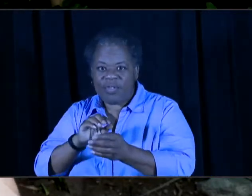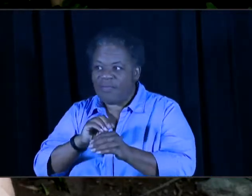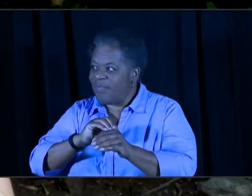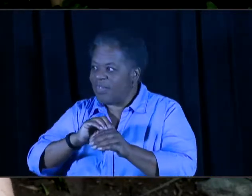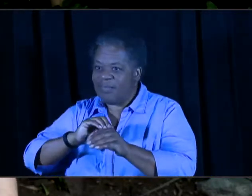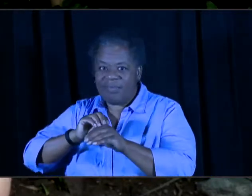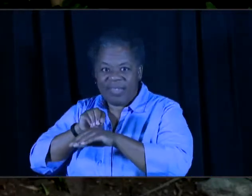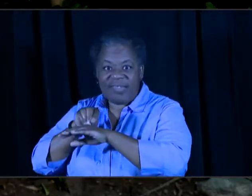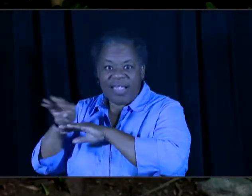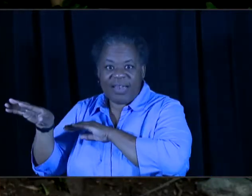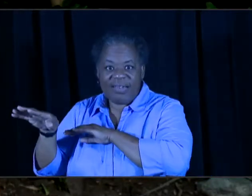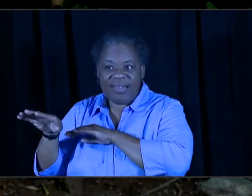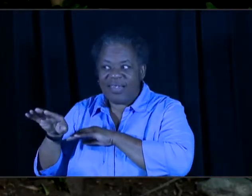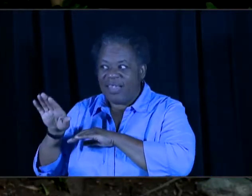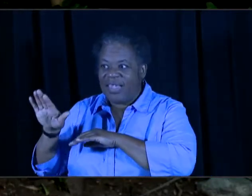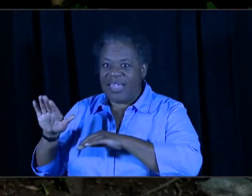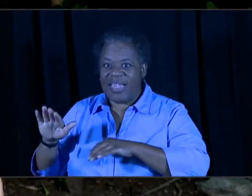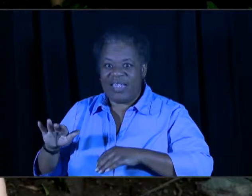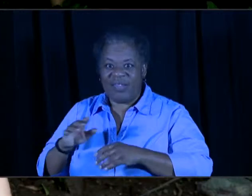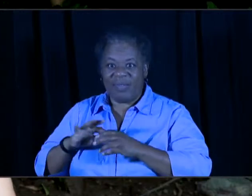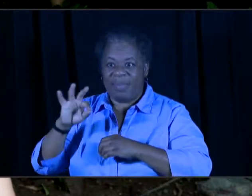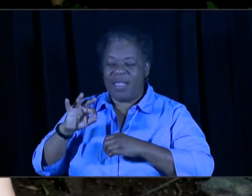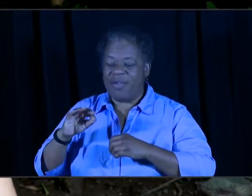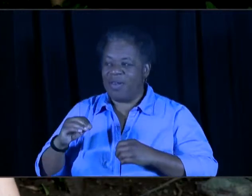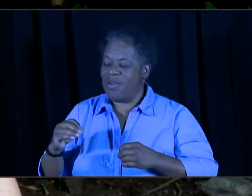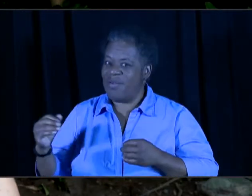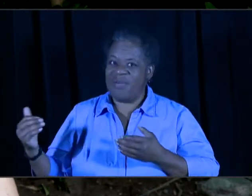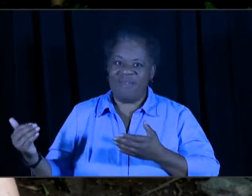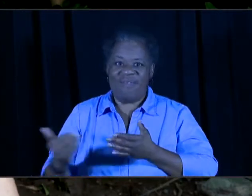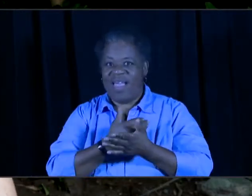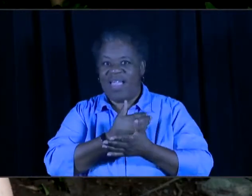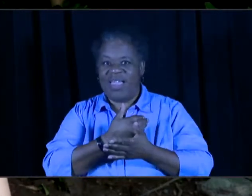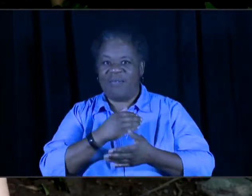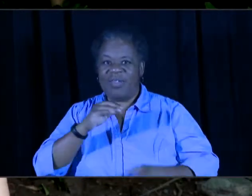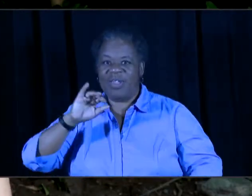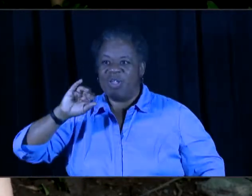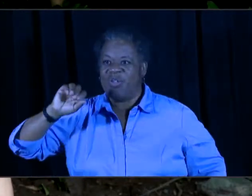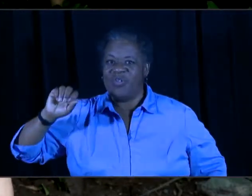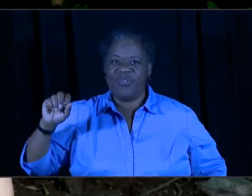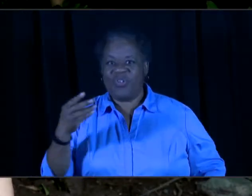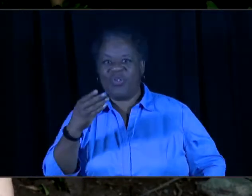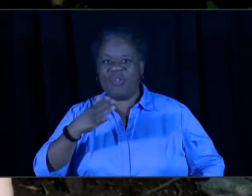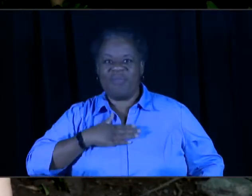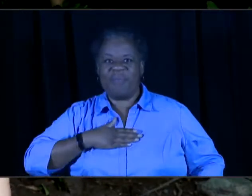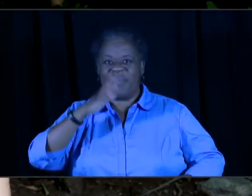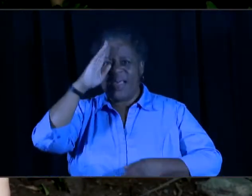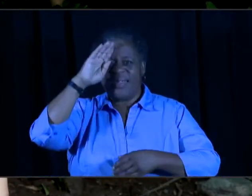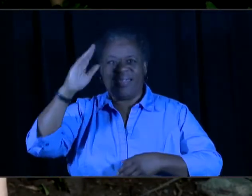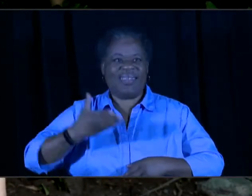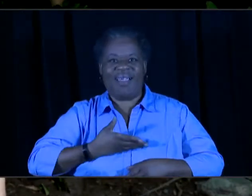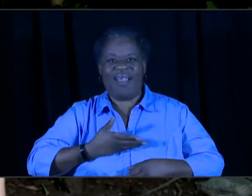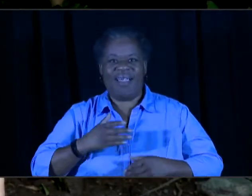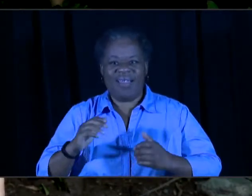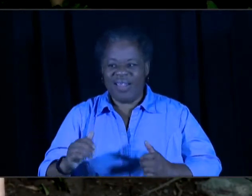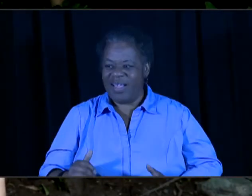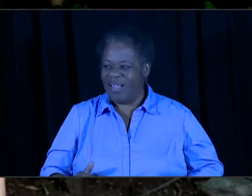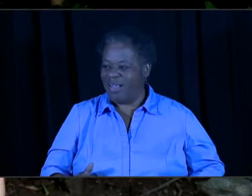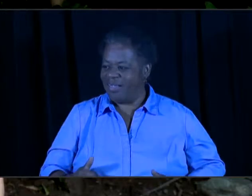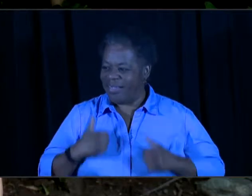spirit was revived. "Joseph, my son, is alive," he